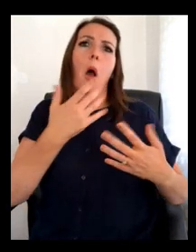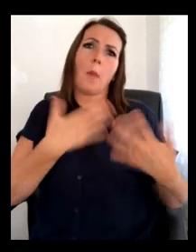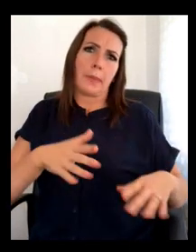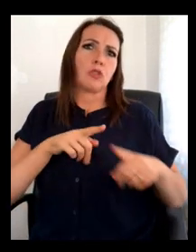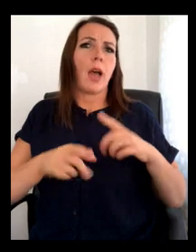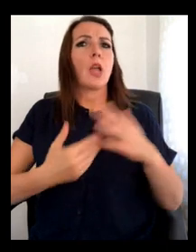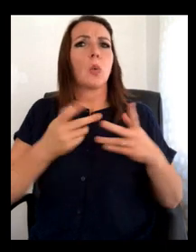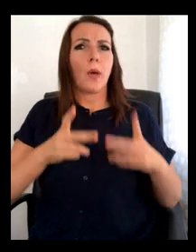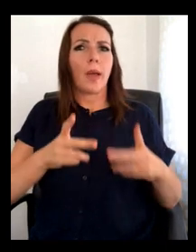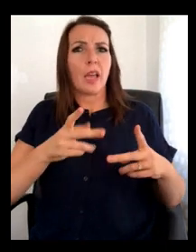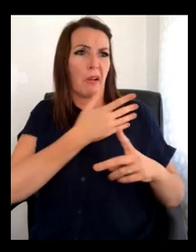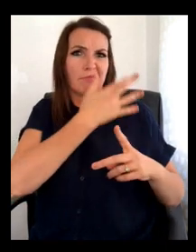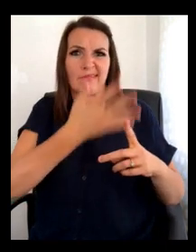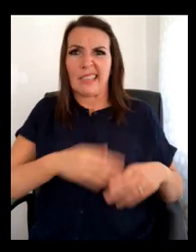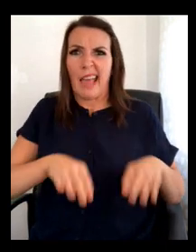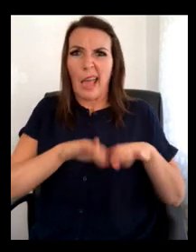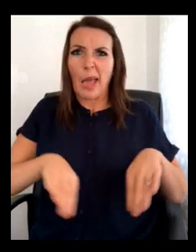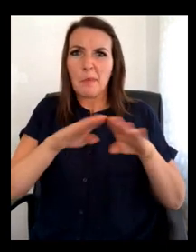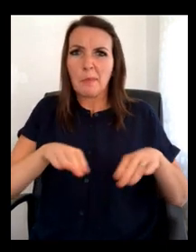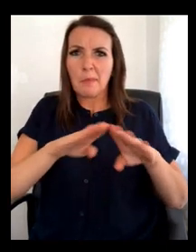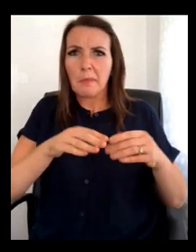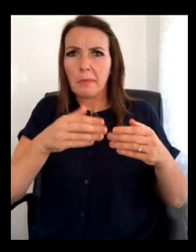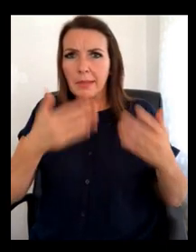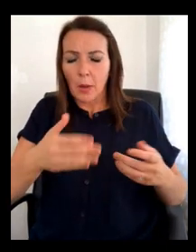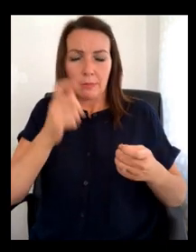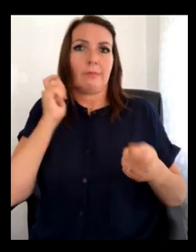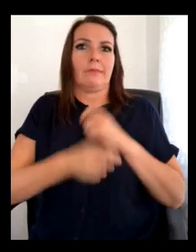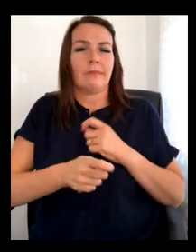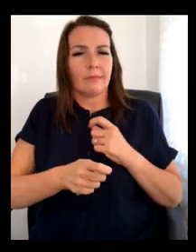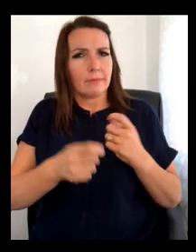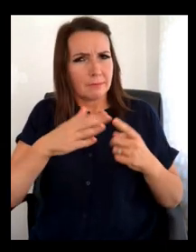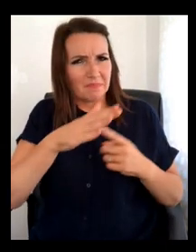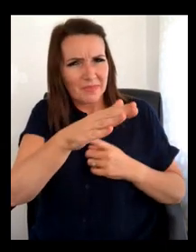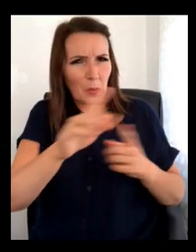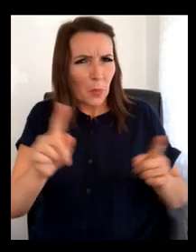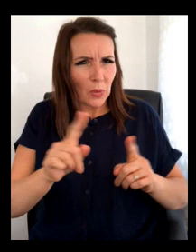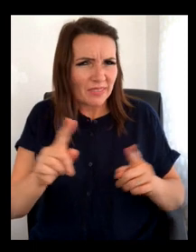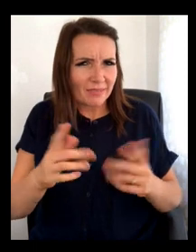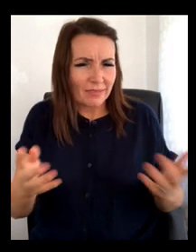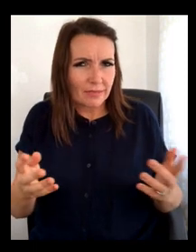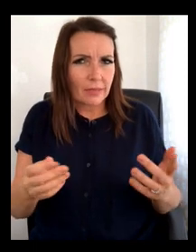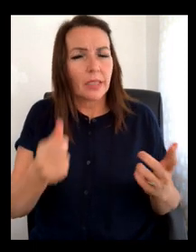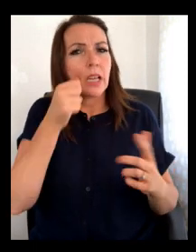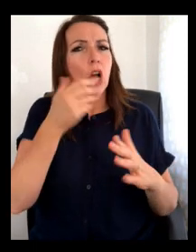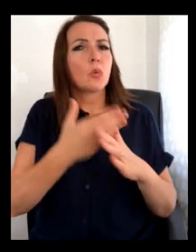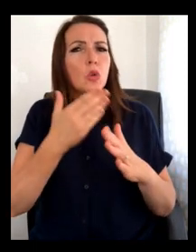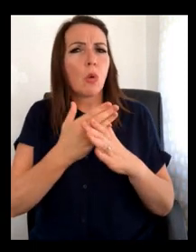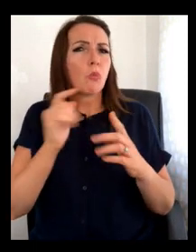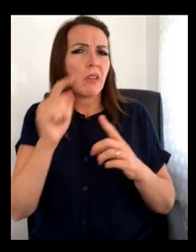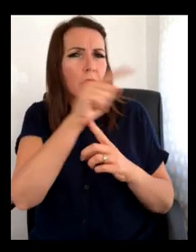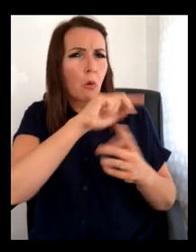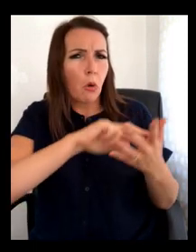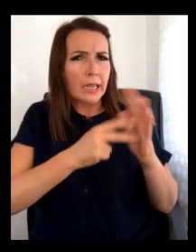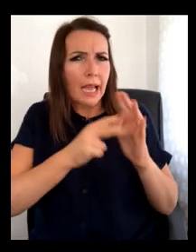we don't always do it. So can you just talk about that, you know, because I know that you do work with organizations already on how to kind of promote